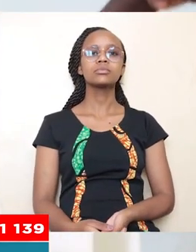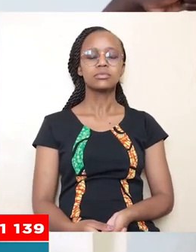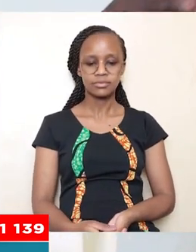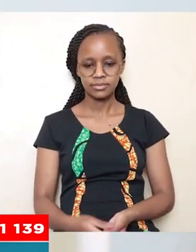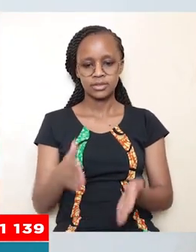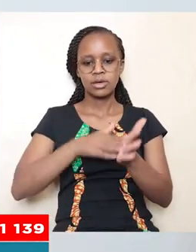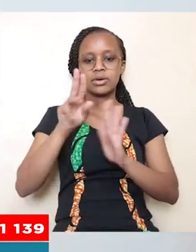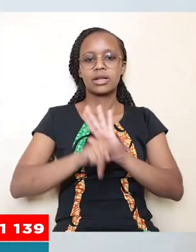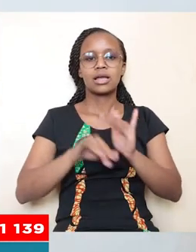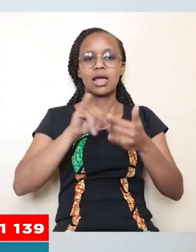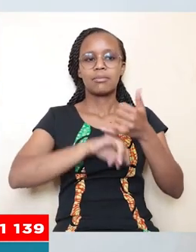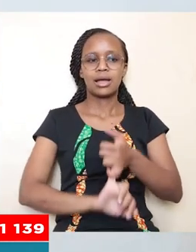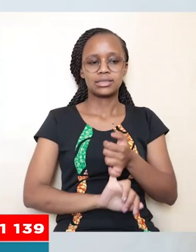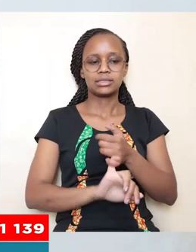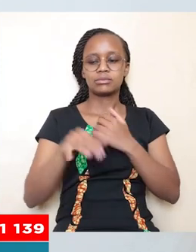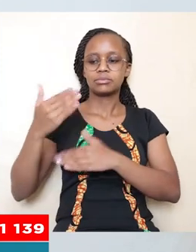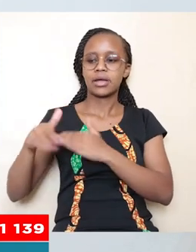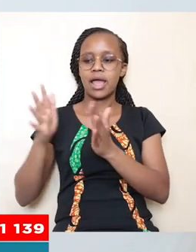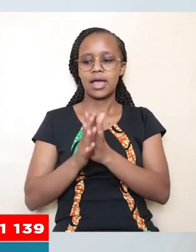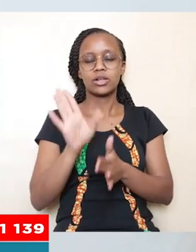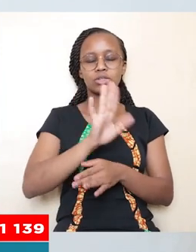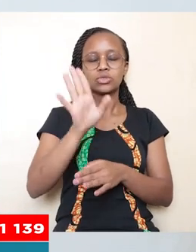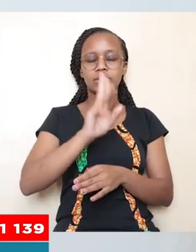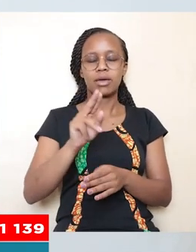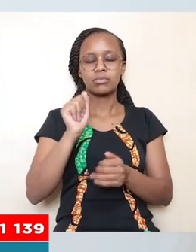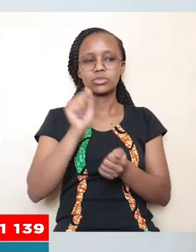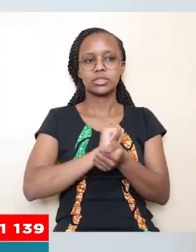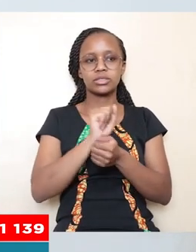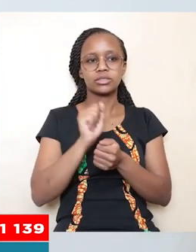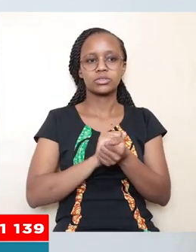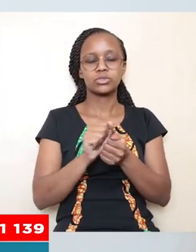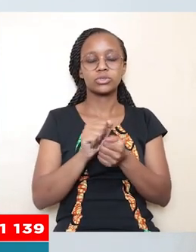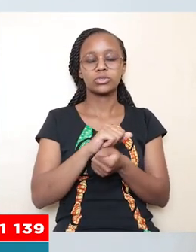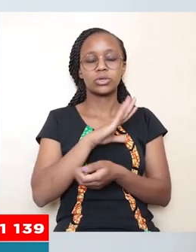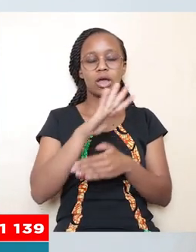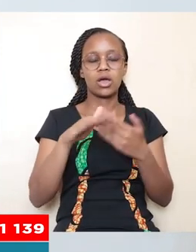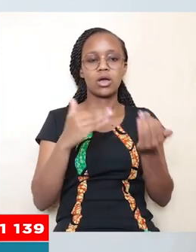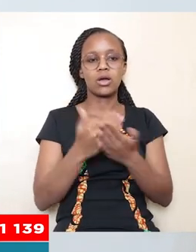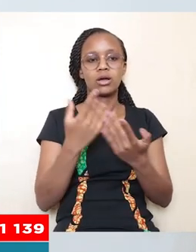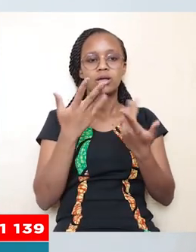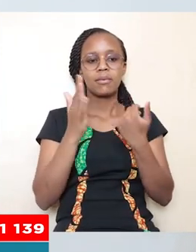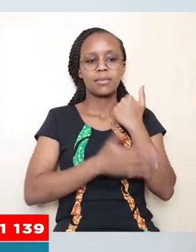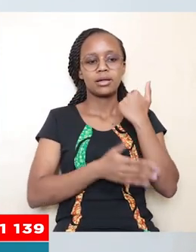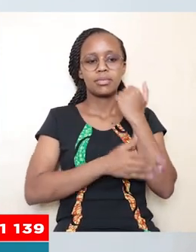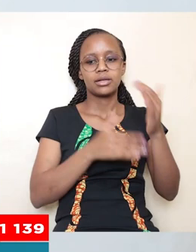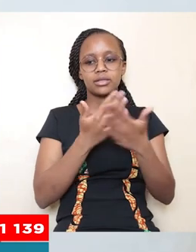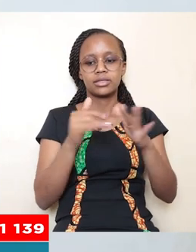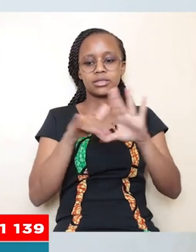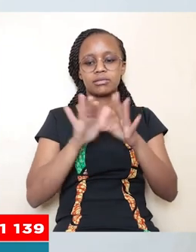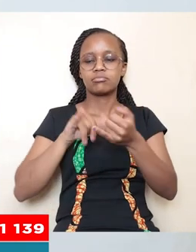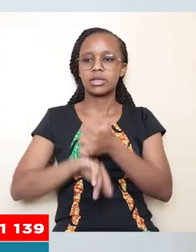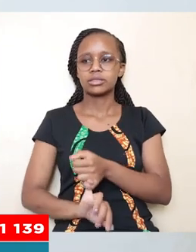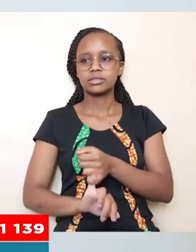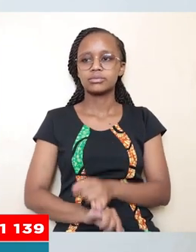your spouse and you use them to dehumanize them. It is called jabbing. Such a bad thing in